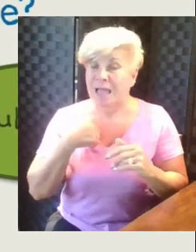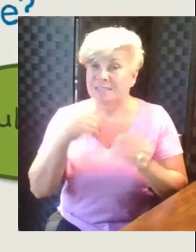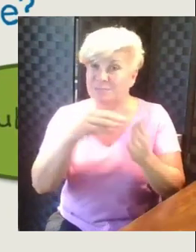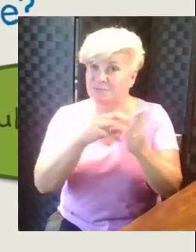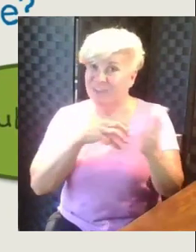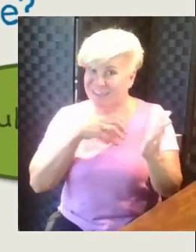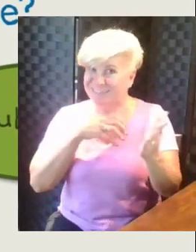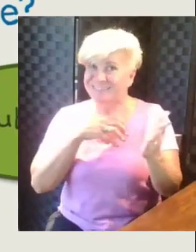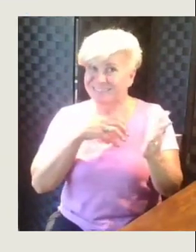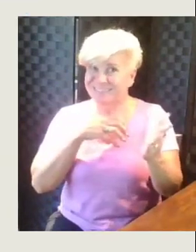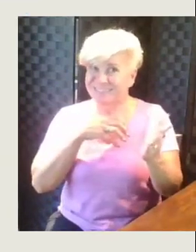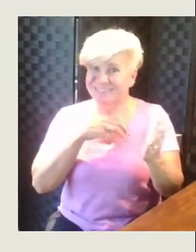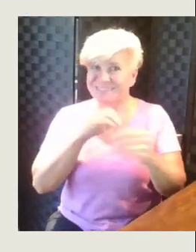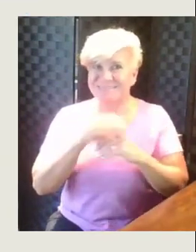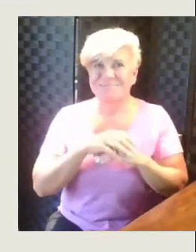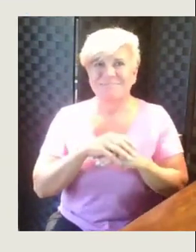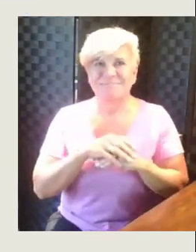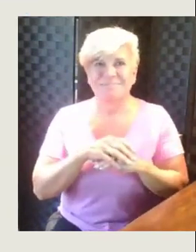I subtracted.